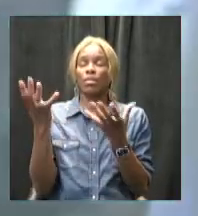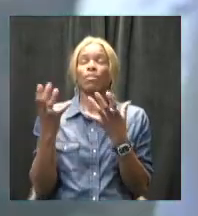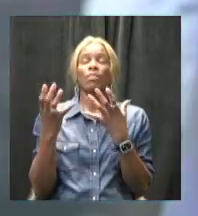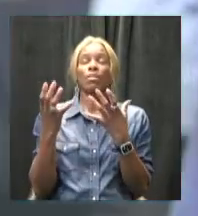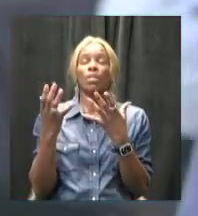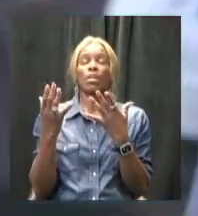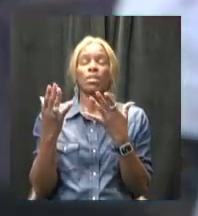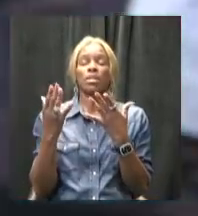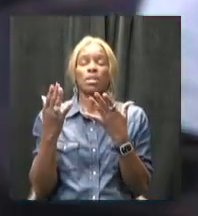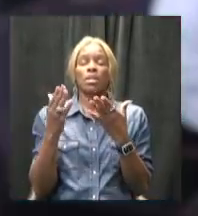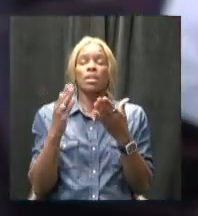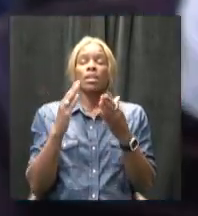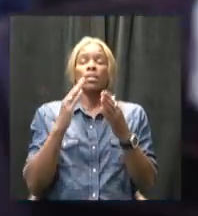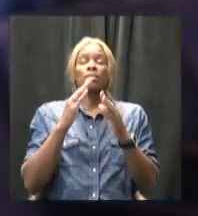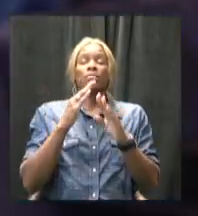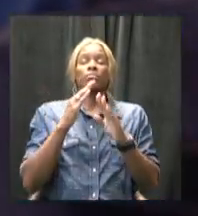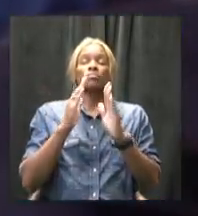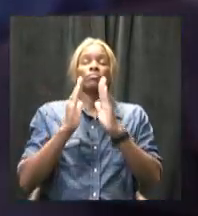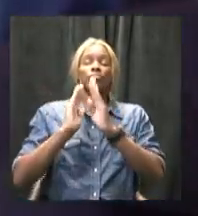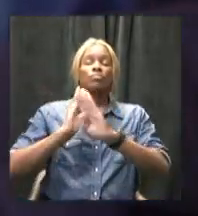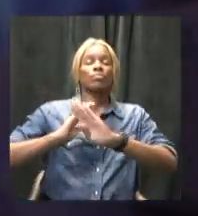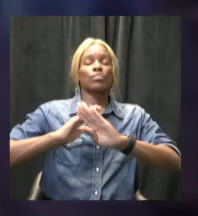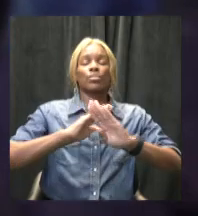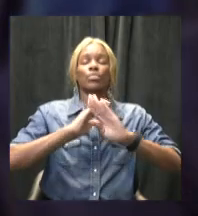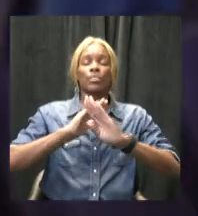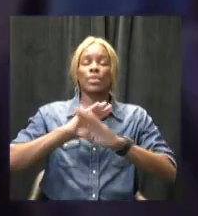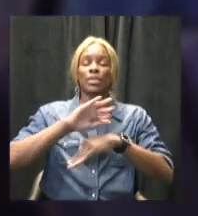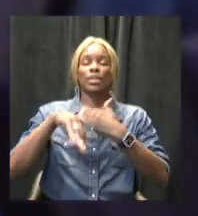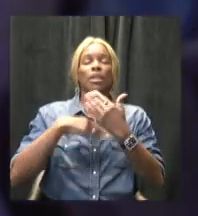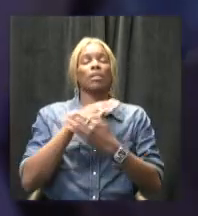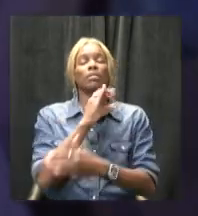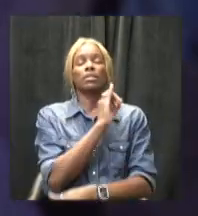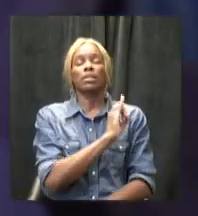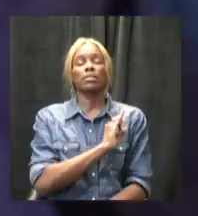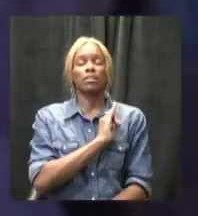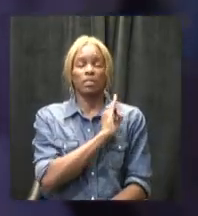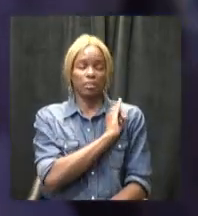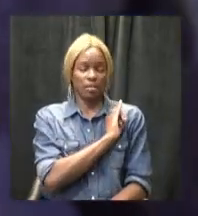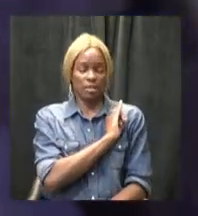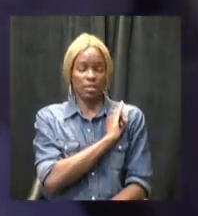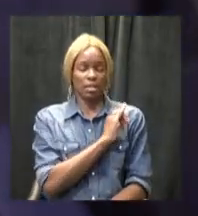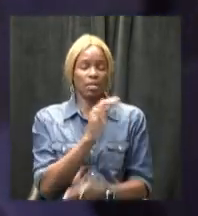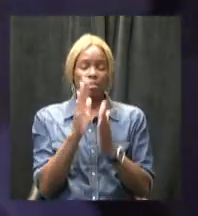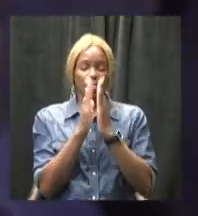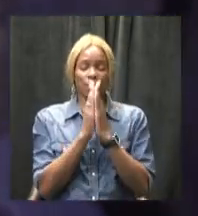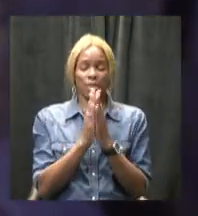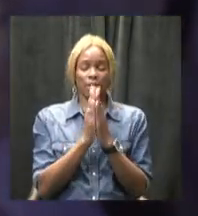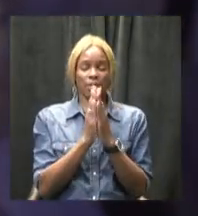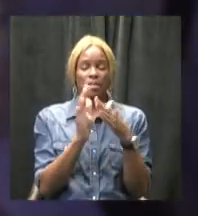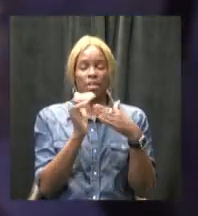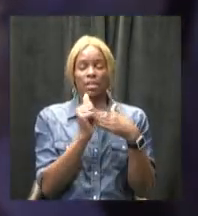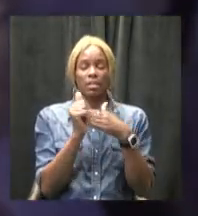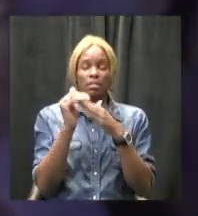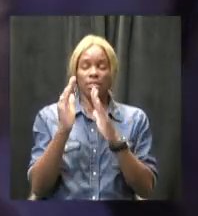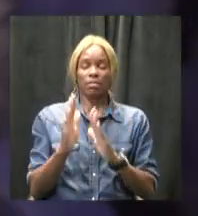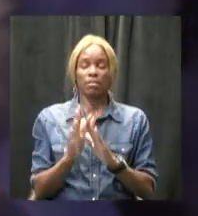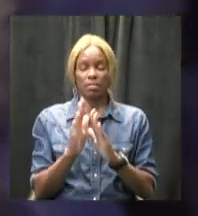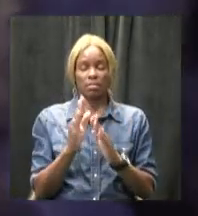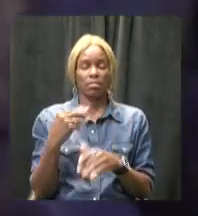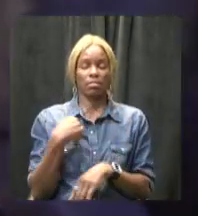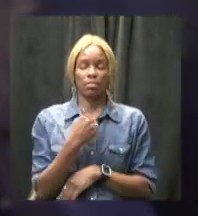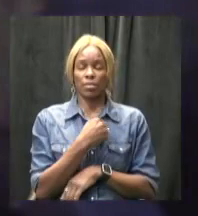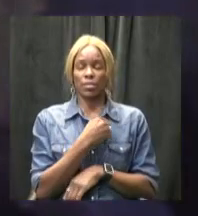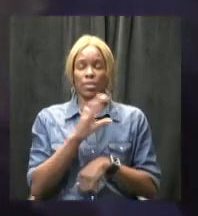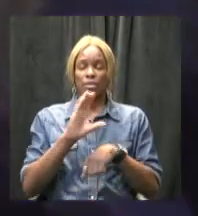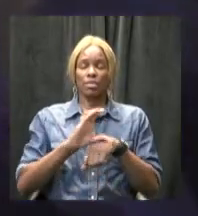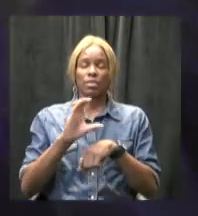integrity. I pray, God, for our leaders at our church. I pray for every member in our church. I pray